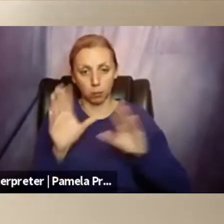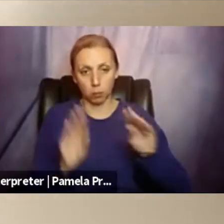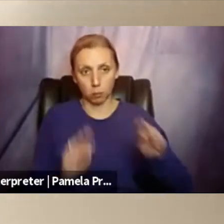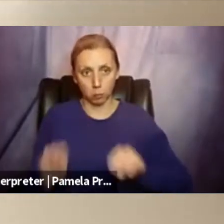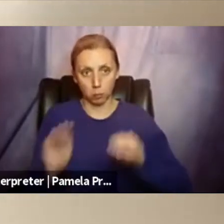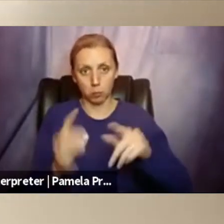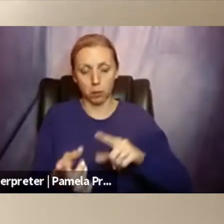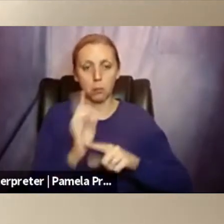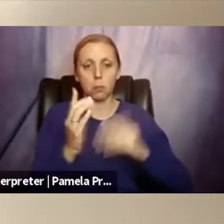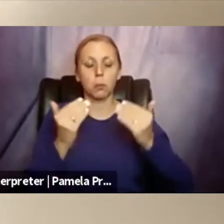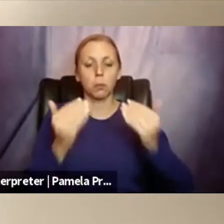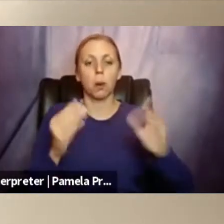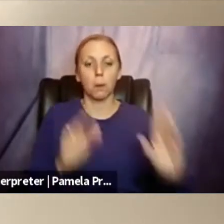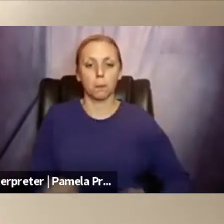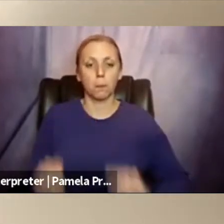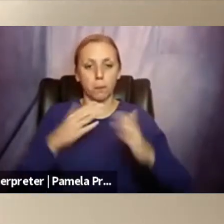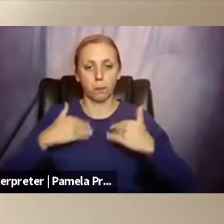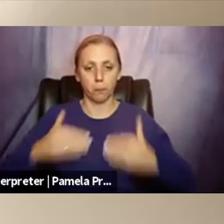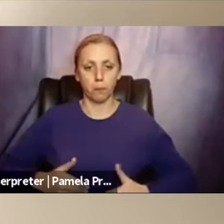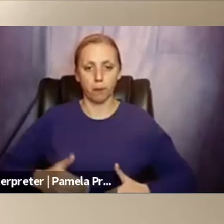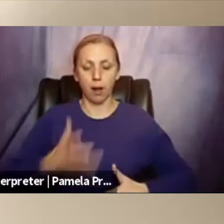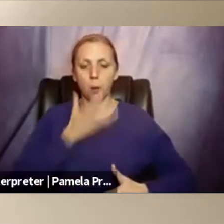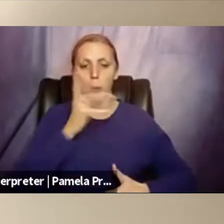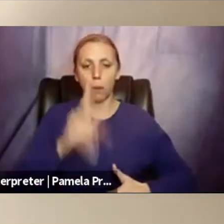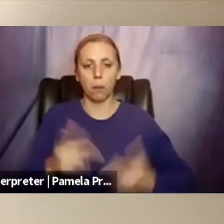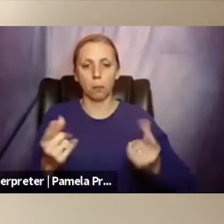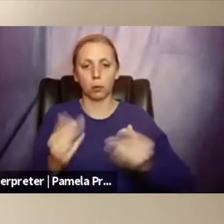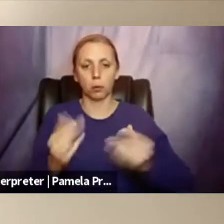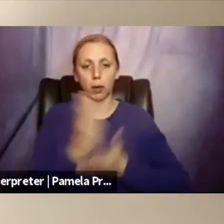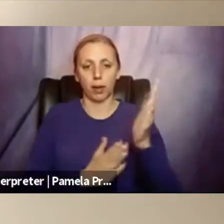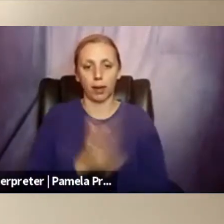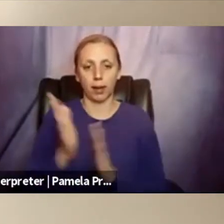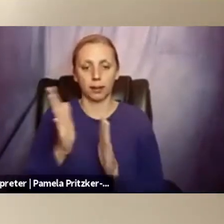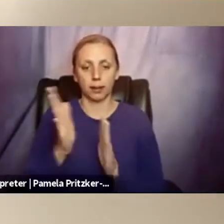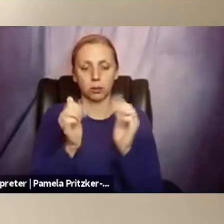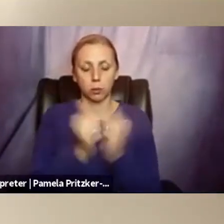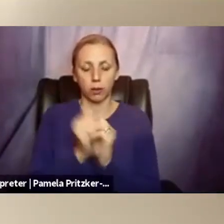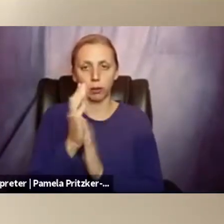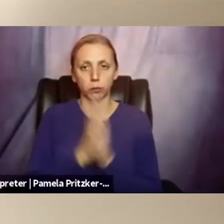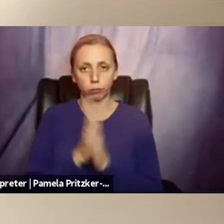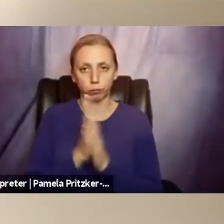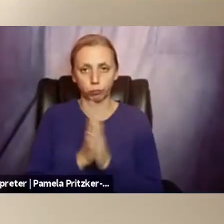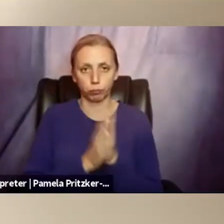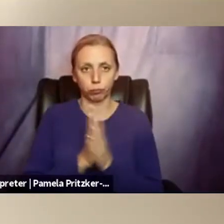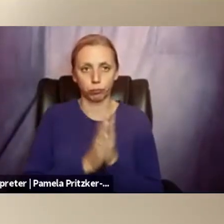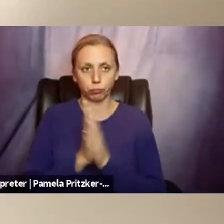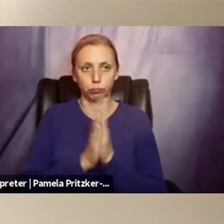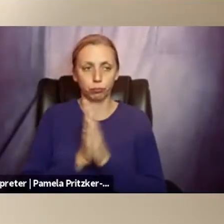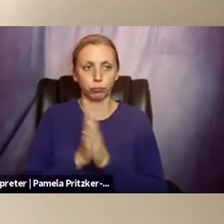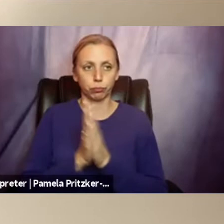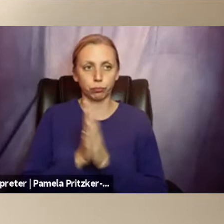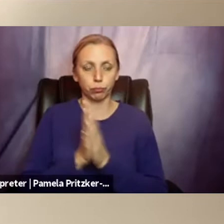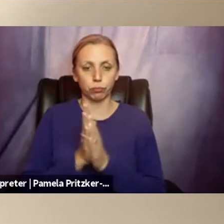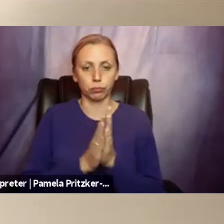let's move our bodies, get them warmed up. Let's first start by bringing our hands together, rubbing them together, starting to create some